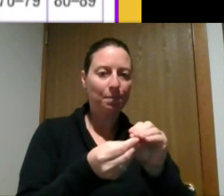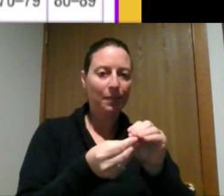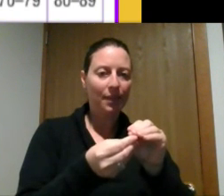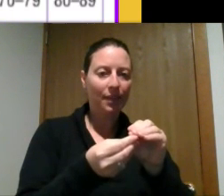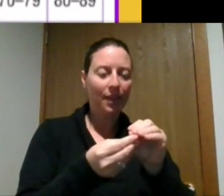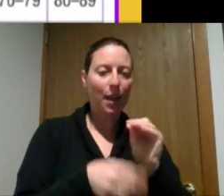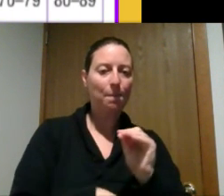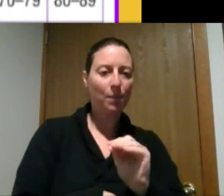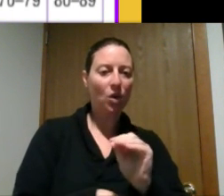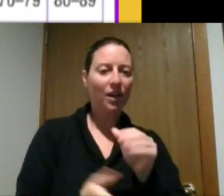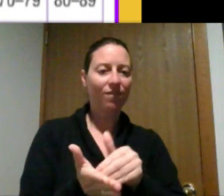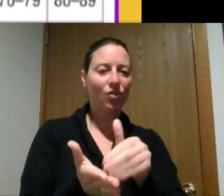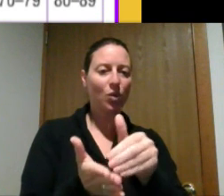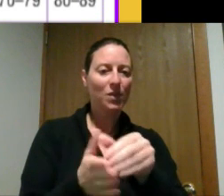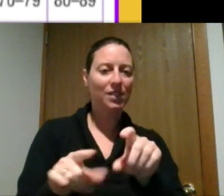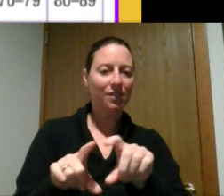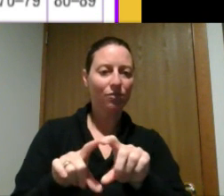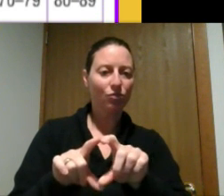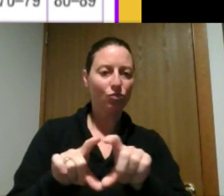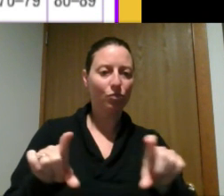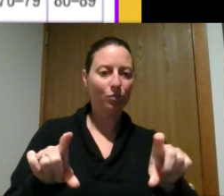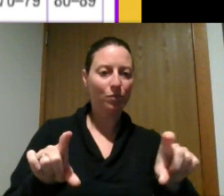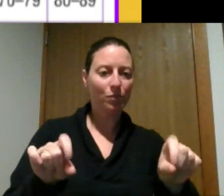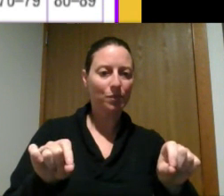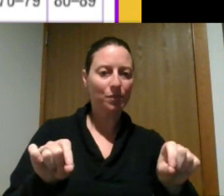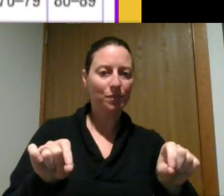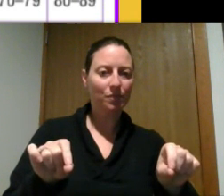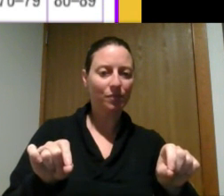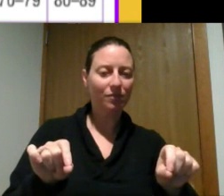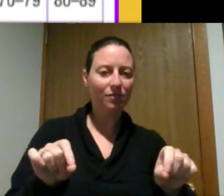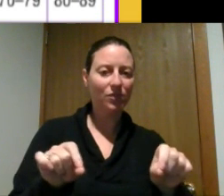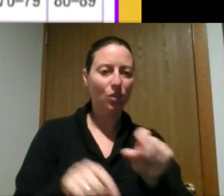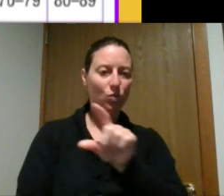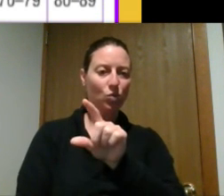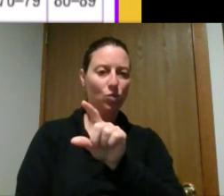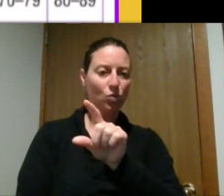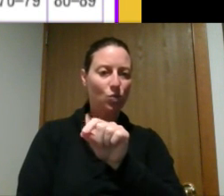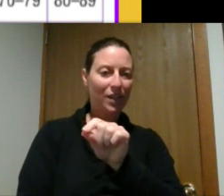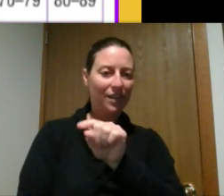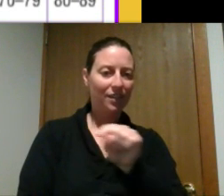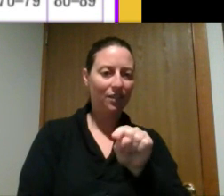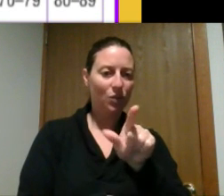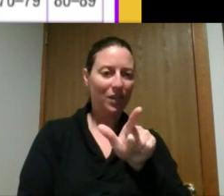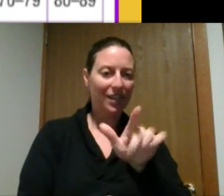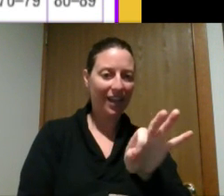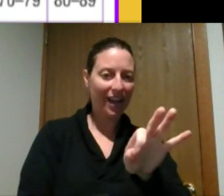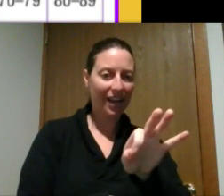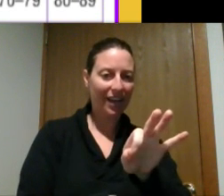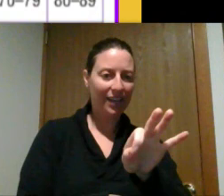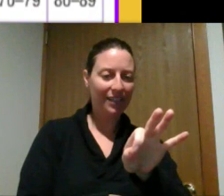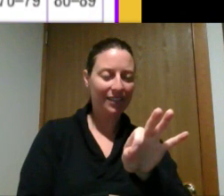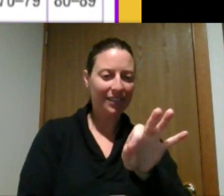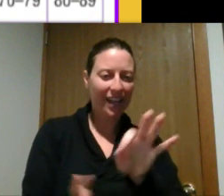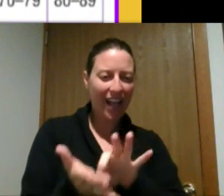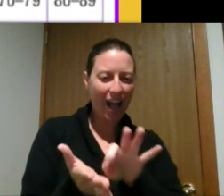20 to 29 interval, and how many winners in that